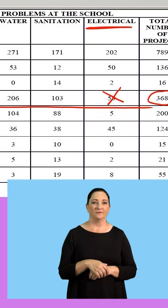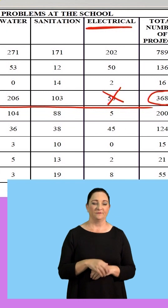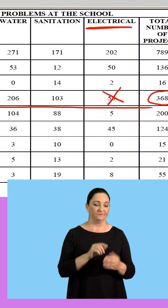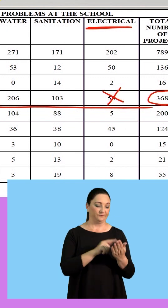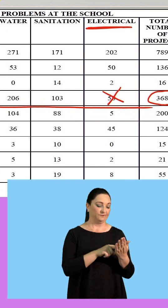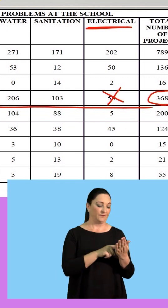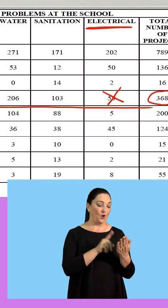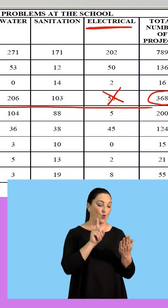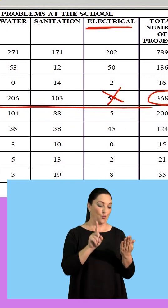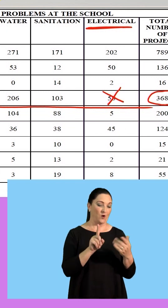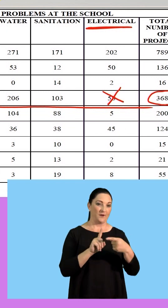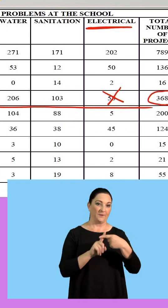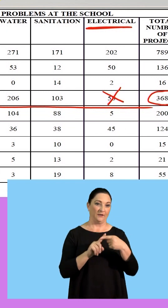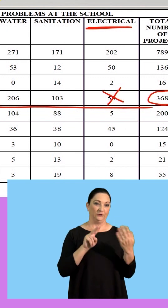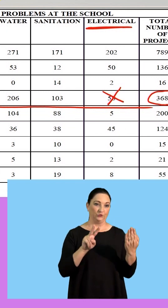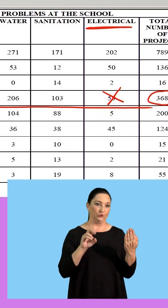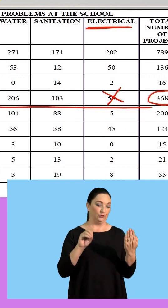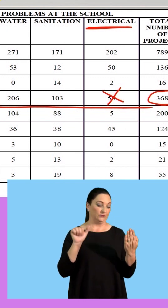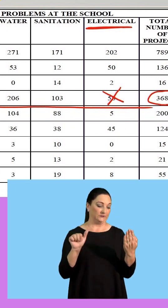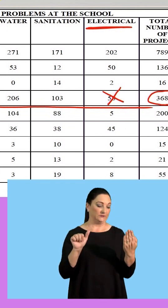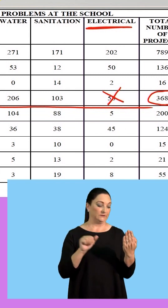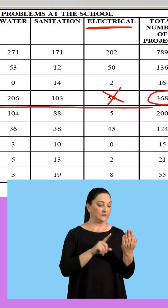It's 1 plus